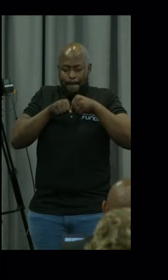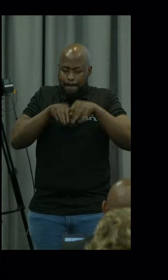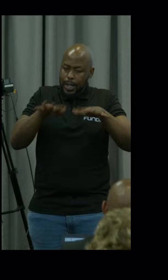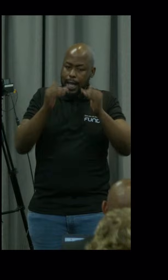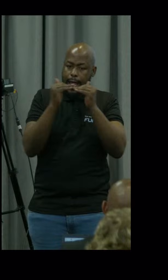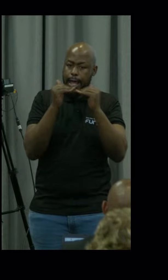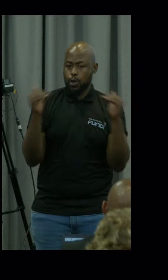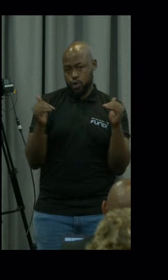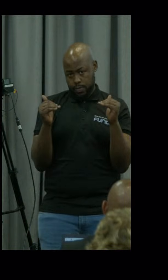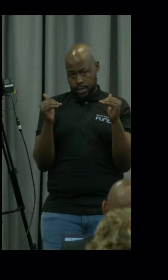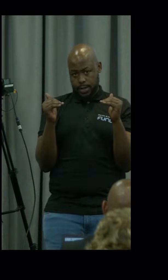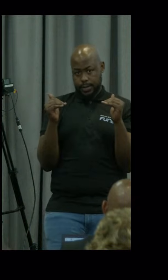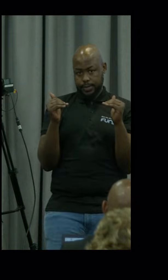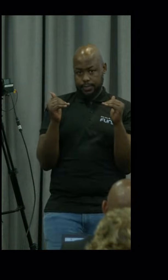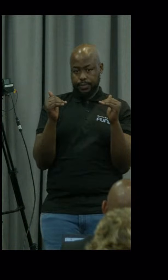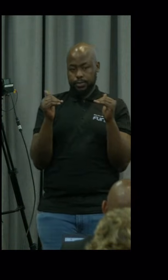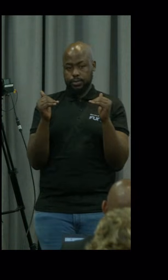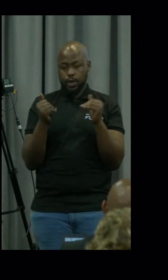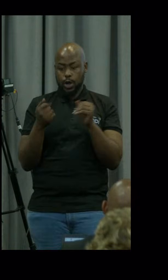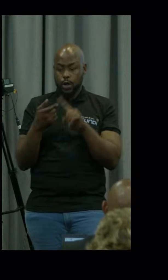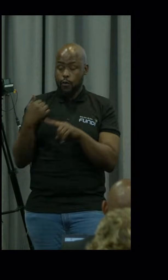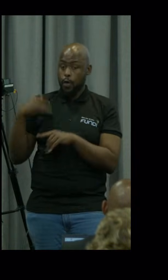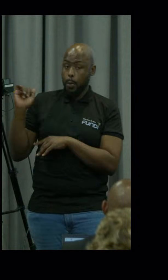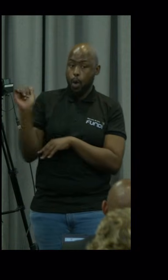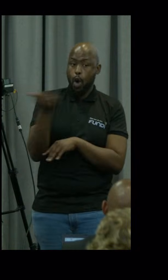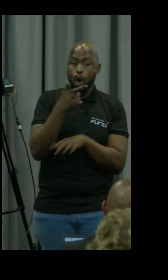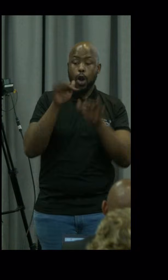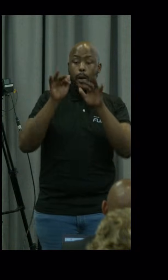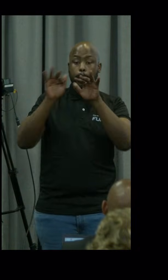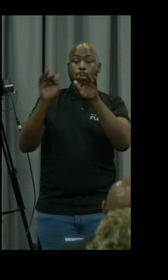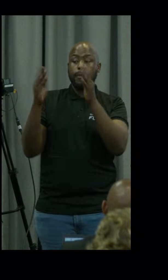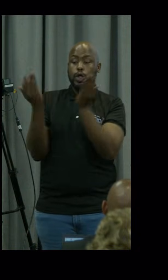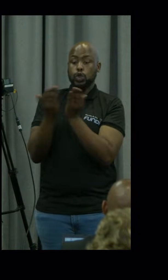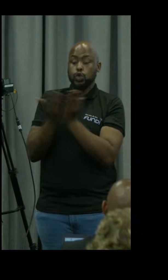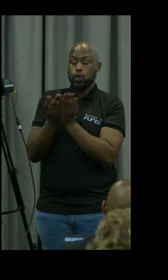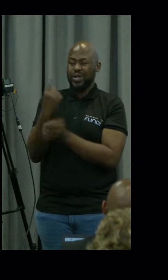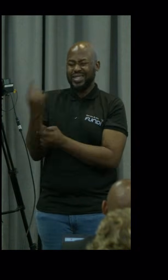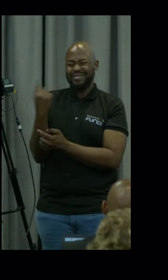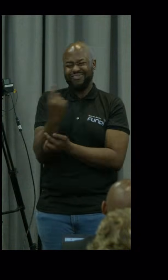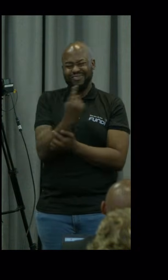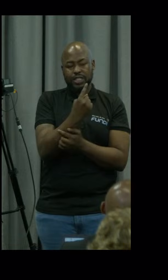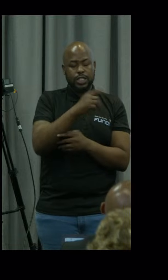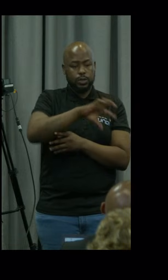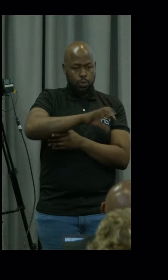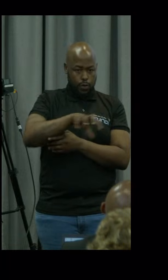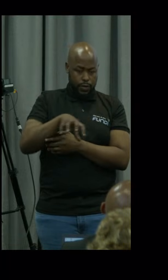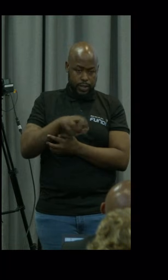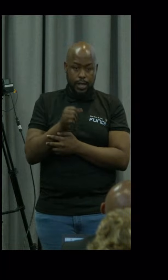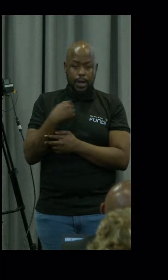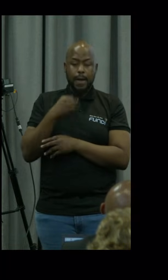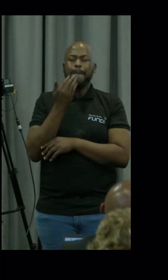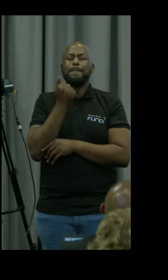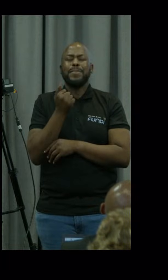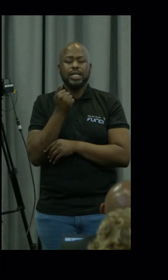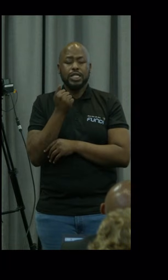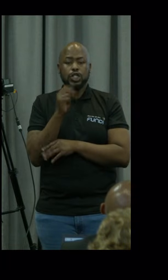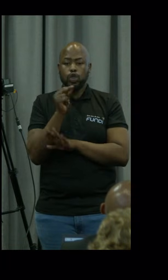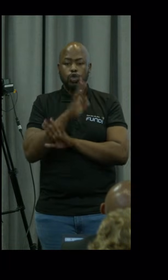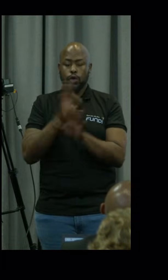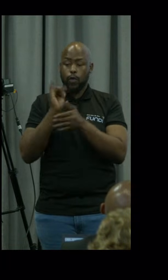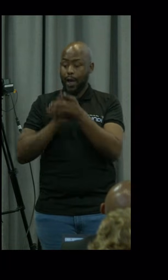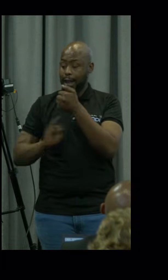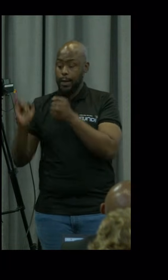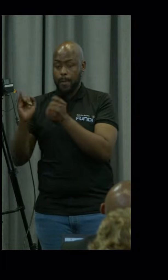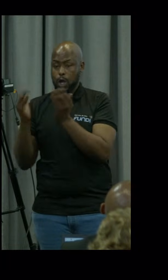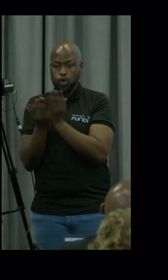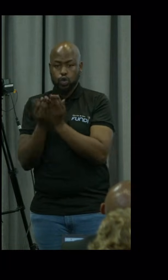equitably among all our public schools in each province. So please keep in mind, this is not for our independent schools, this